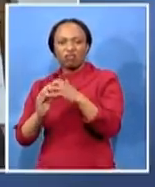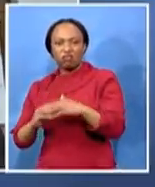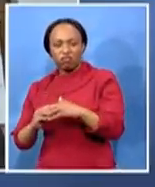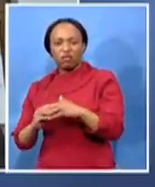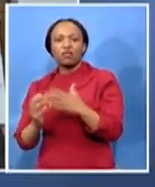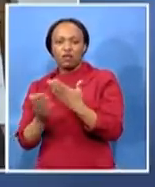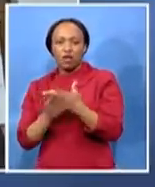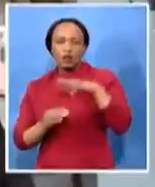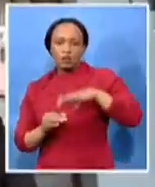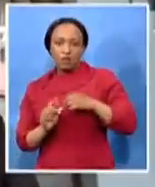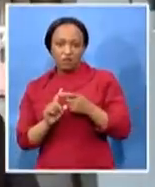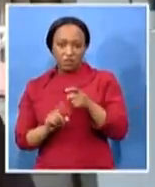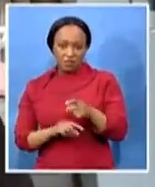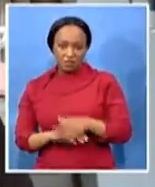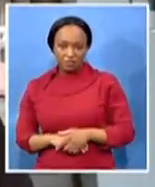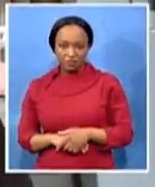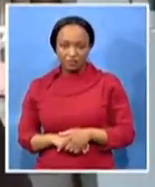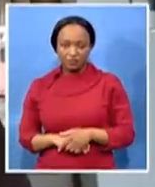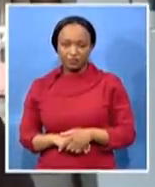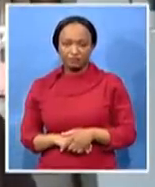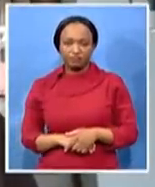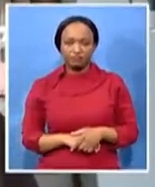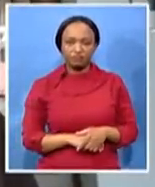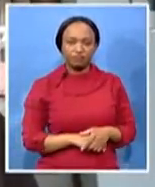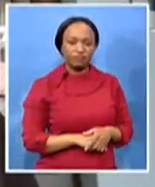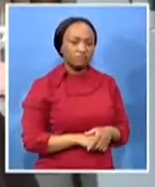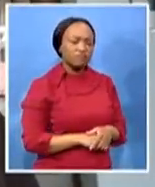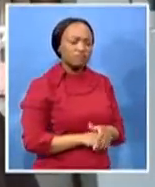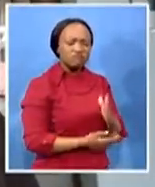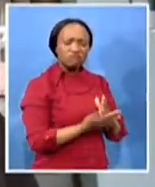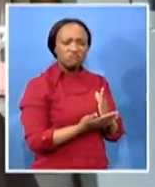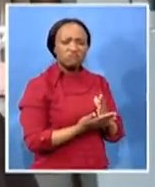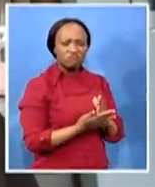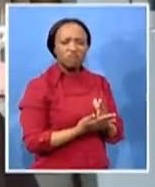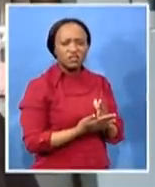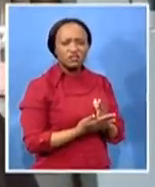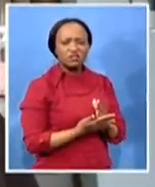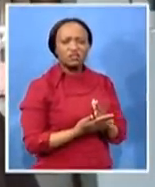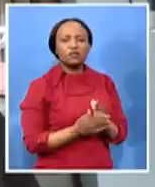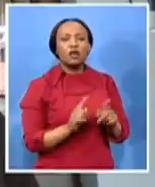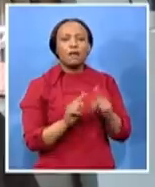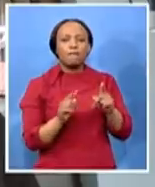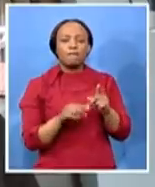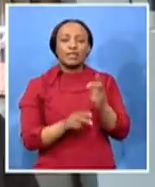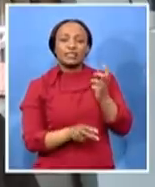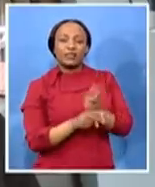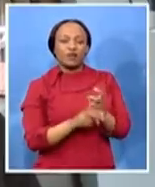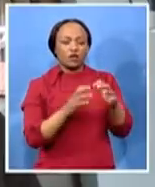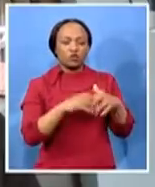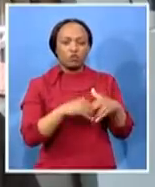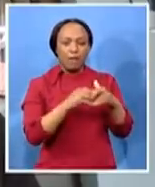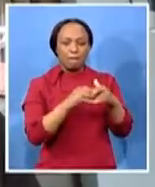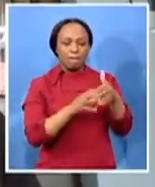I have no doubt. Look, it's very difficult to form a party, especially in South Africa. He must expect